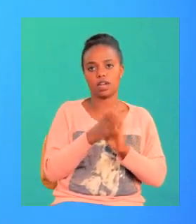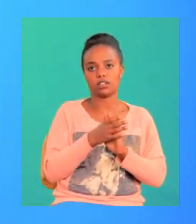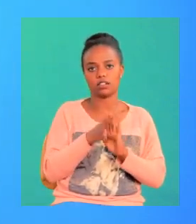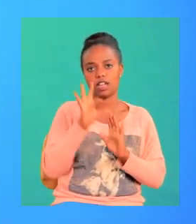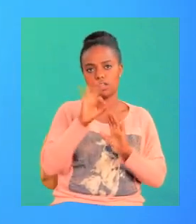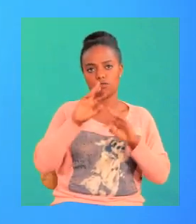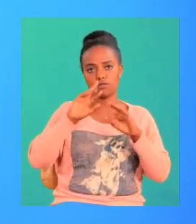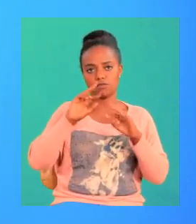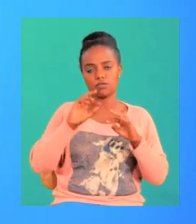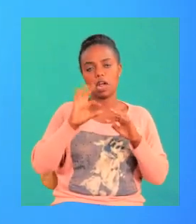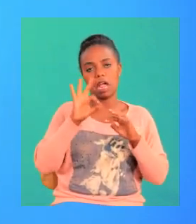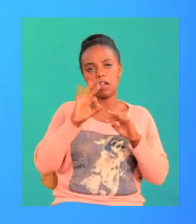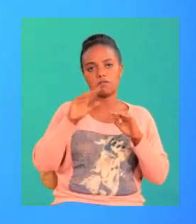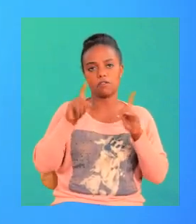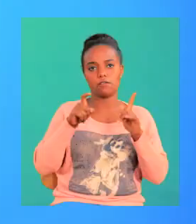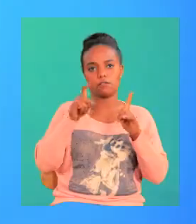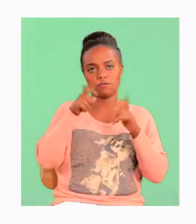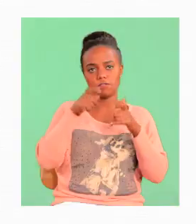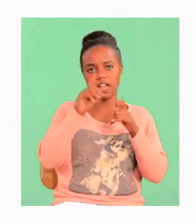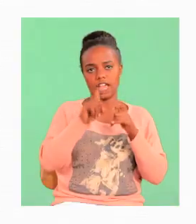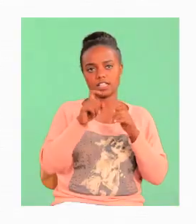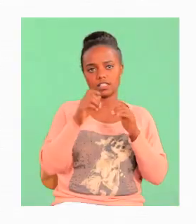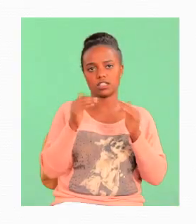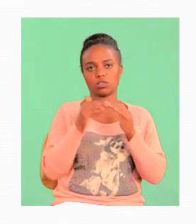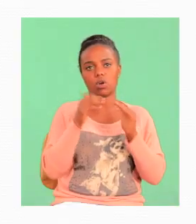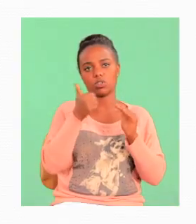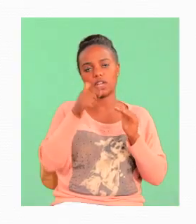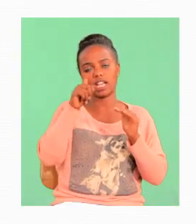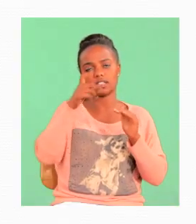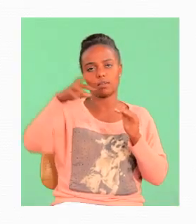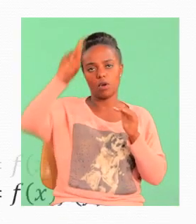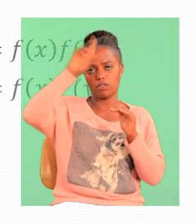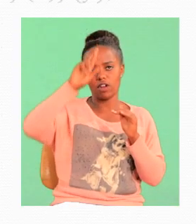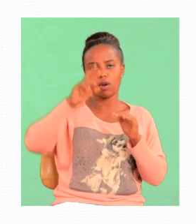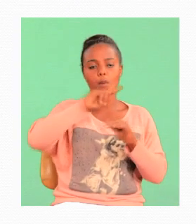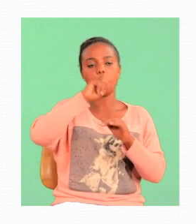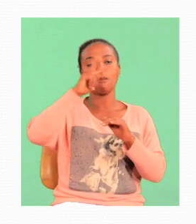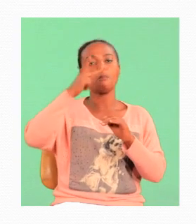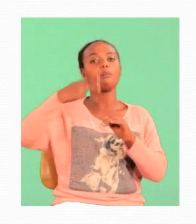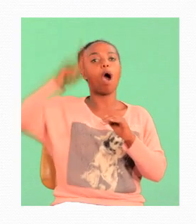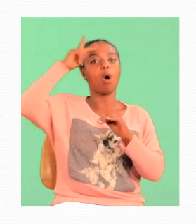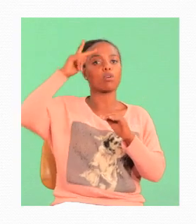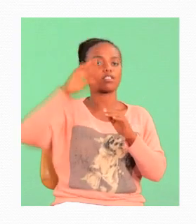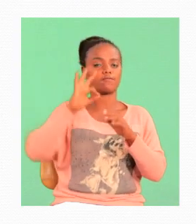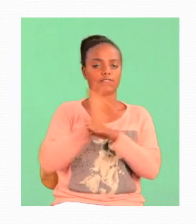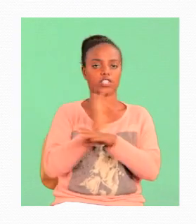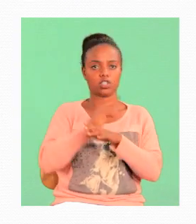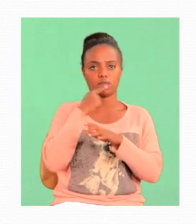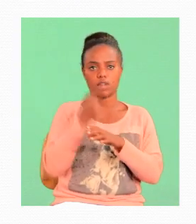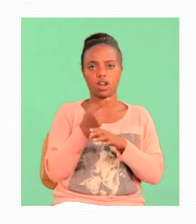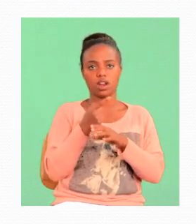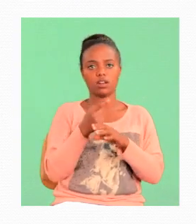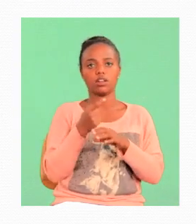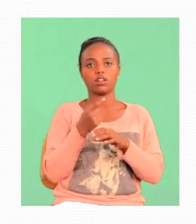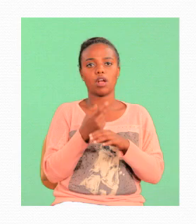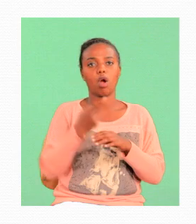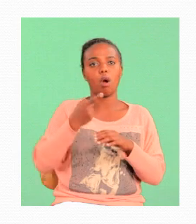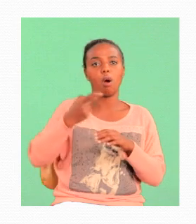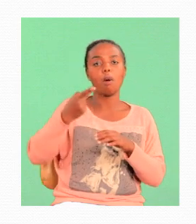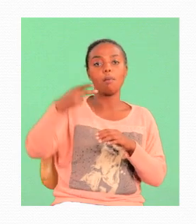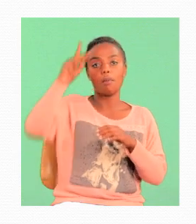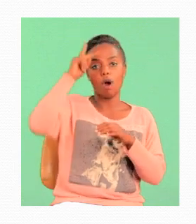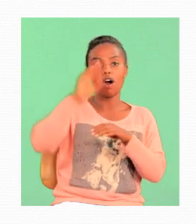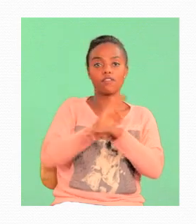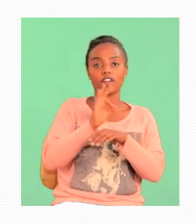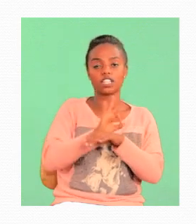is equal to a x the power of r is this, a power function. And here, a power function f of x